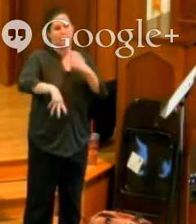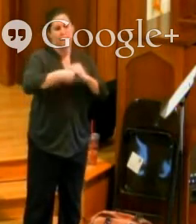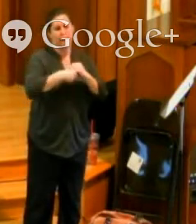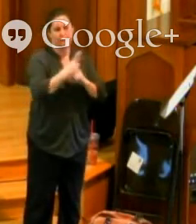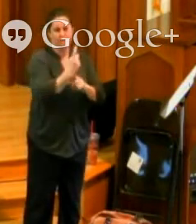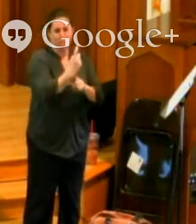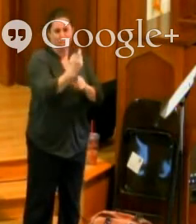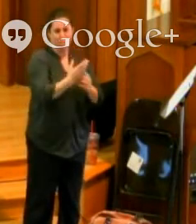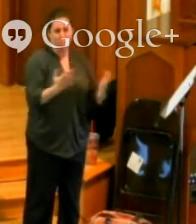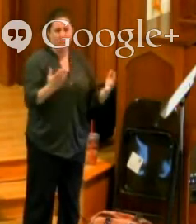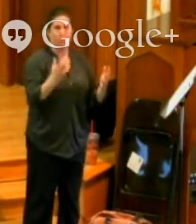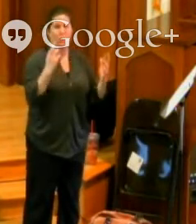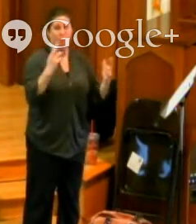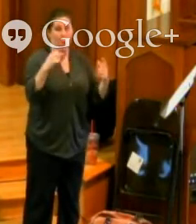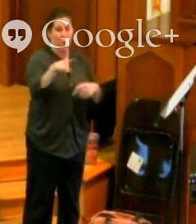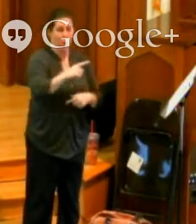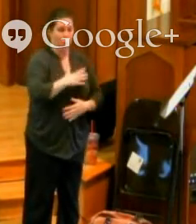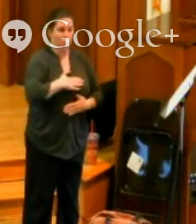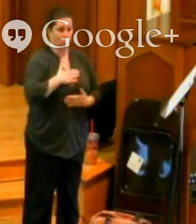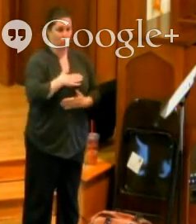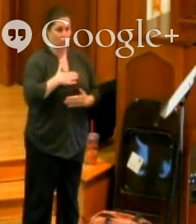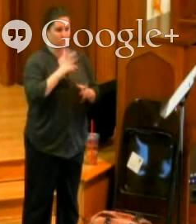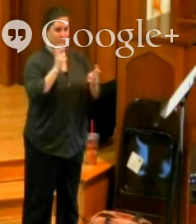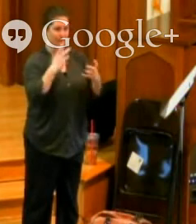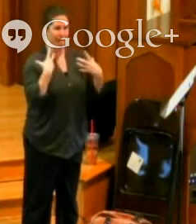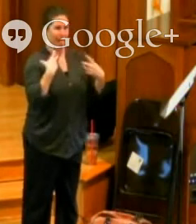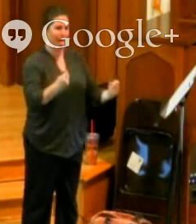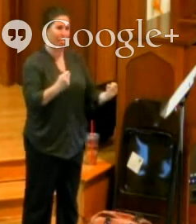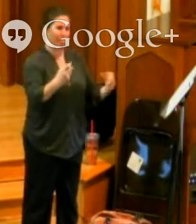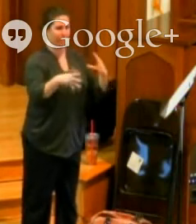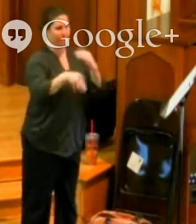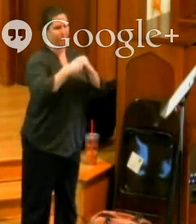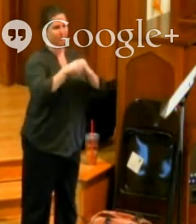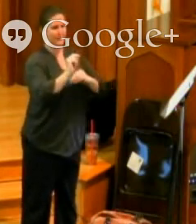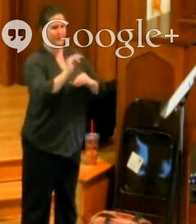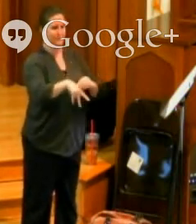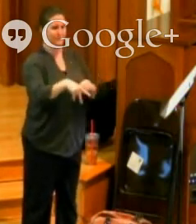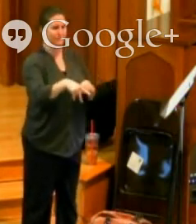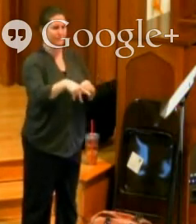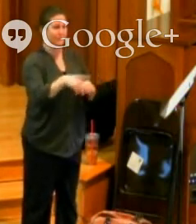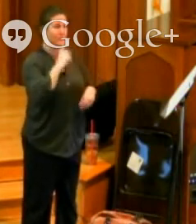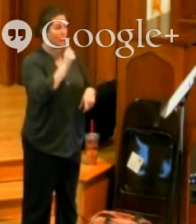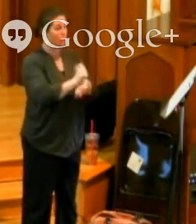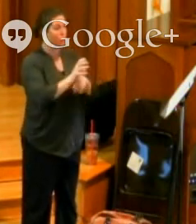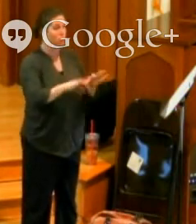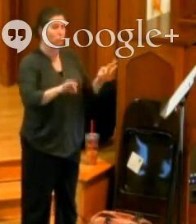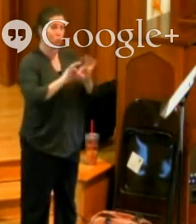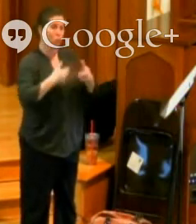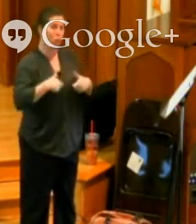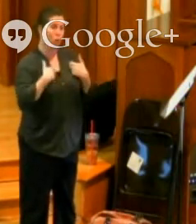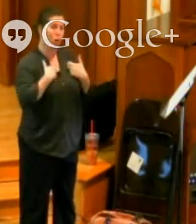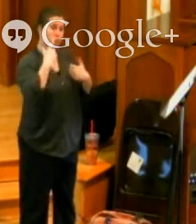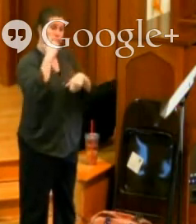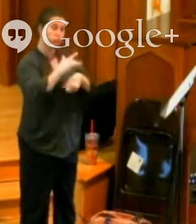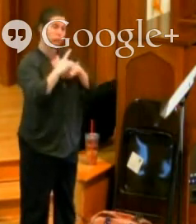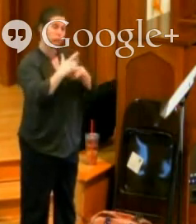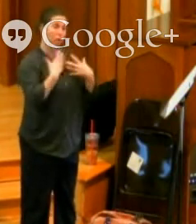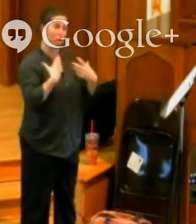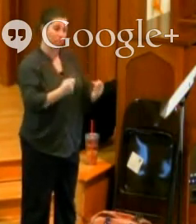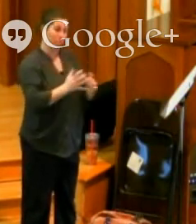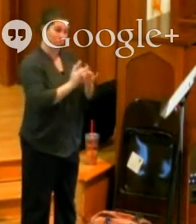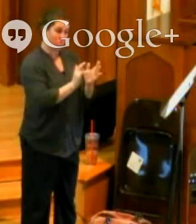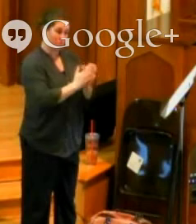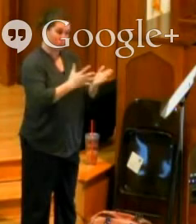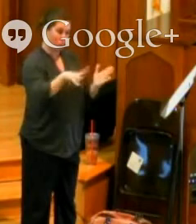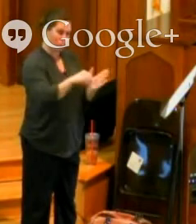that we hope that you will appreciate. And that is a little health nugget, because that's a very important aspect of our lives. And the Bible does have some things to say about